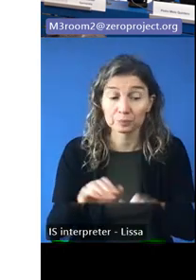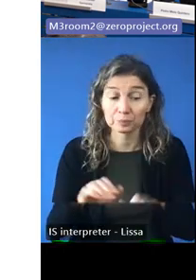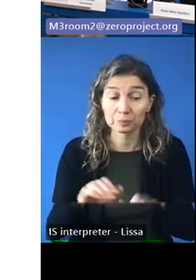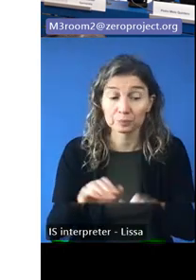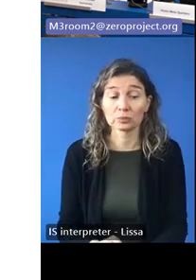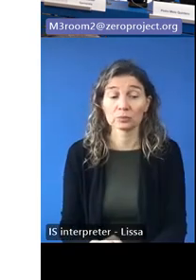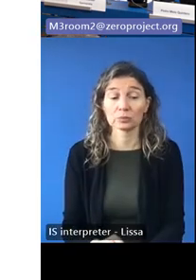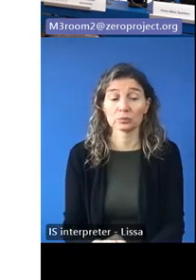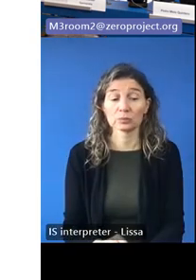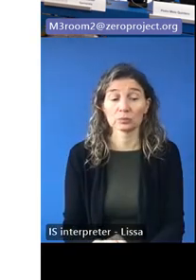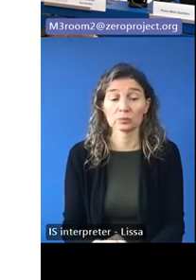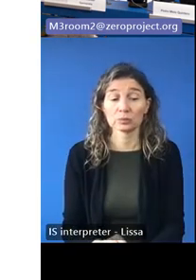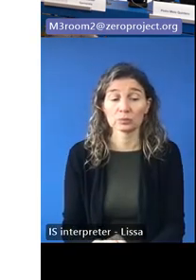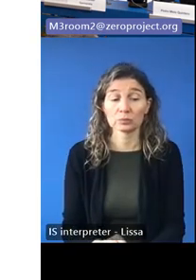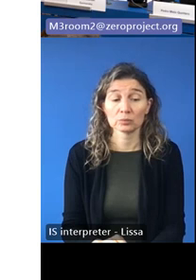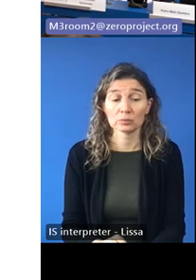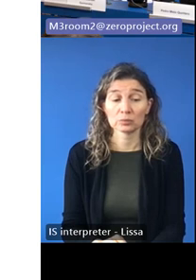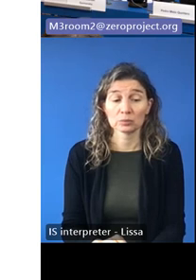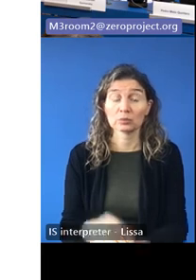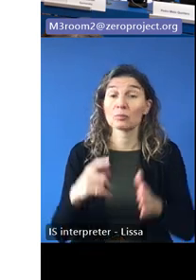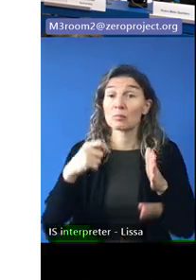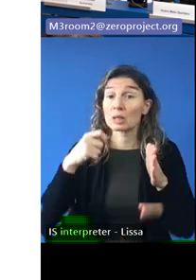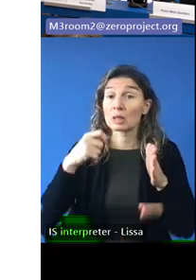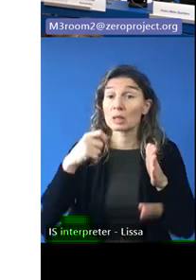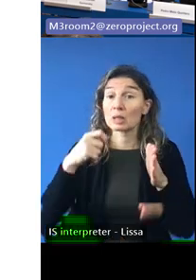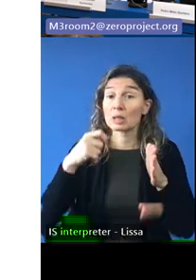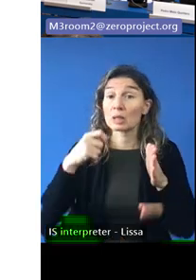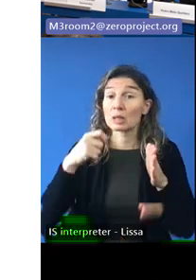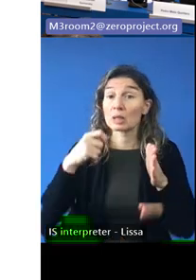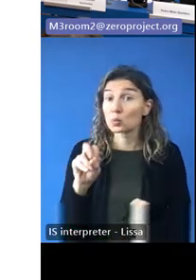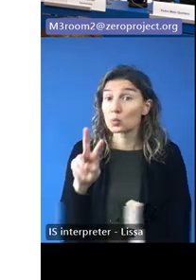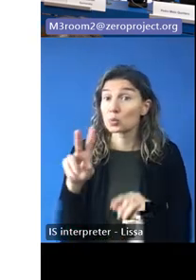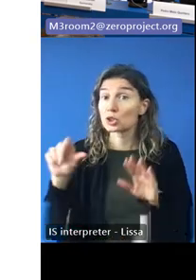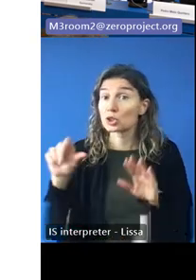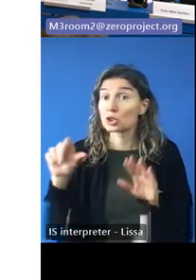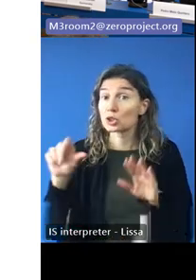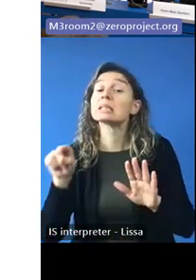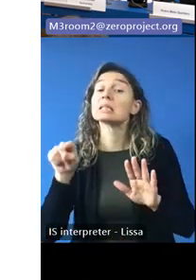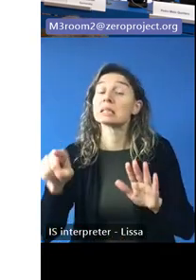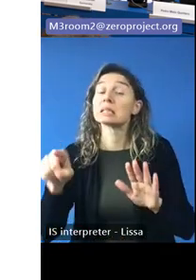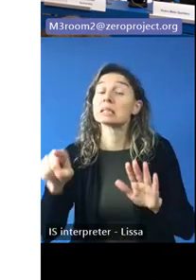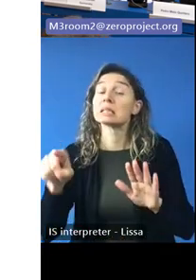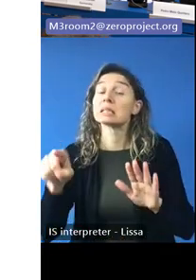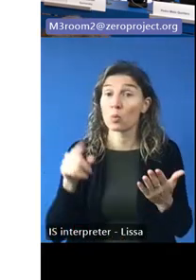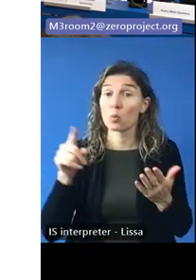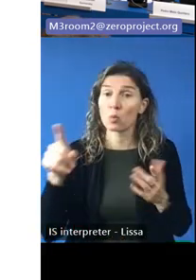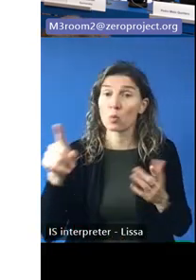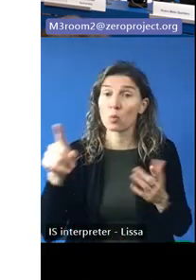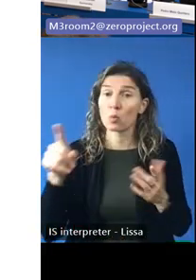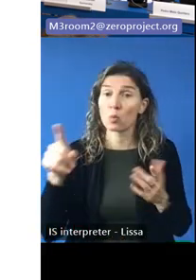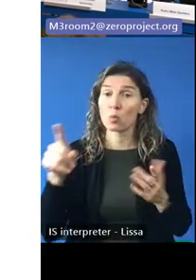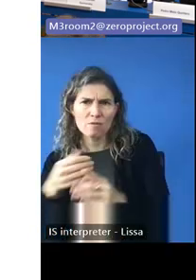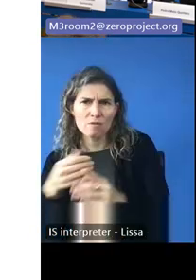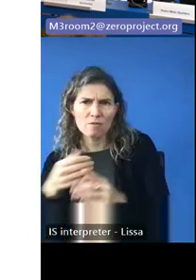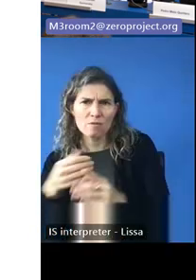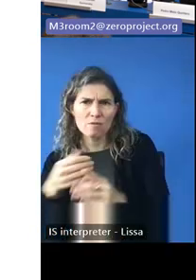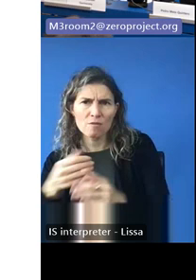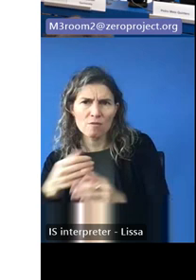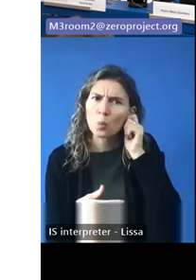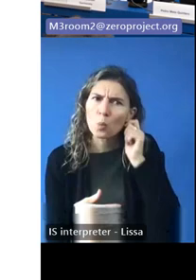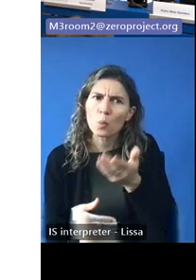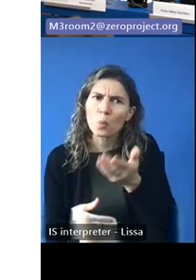For 2024-2026, the response mechanism for the attention of violence against women with disability in